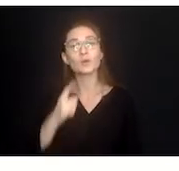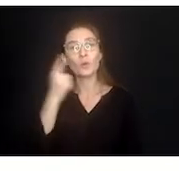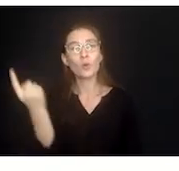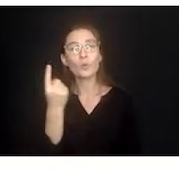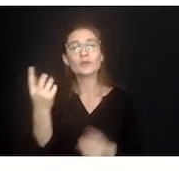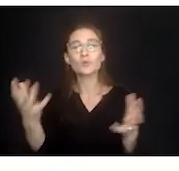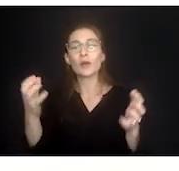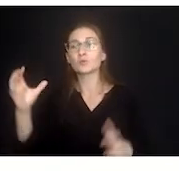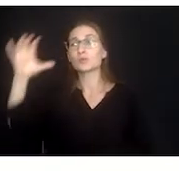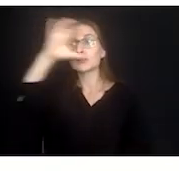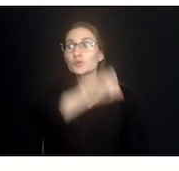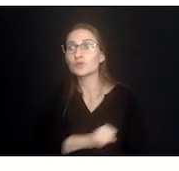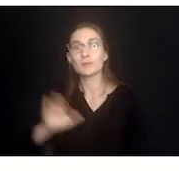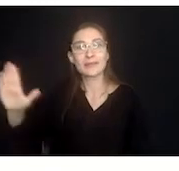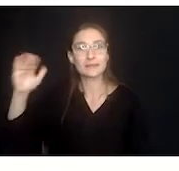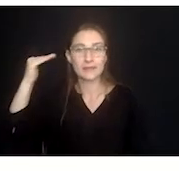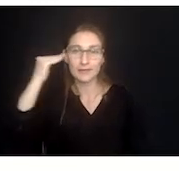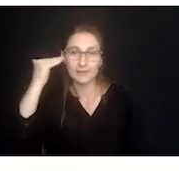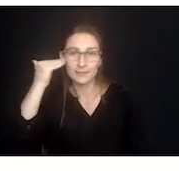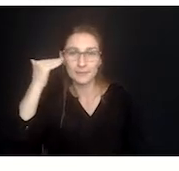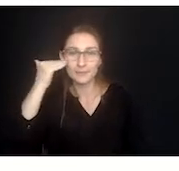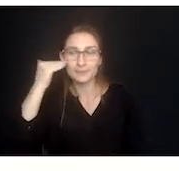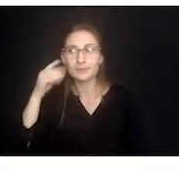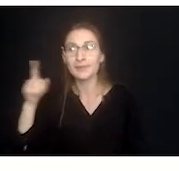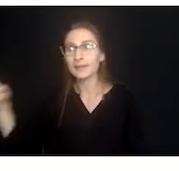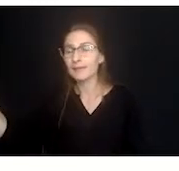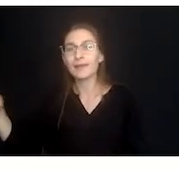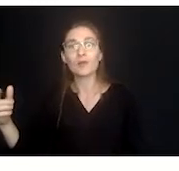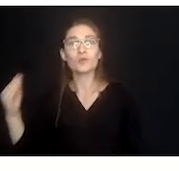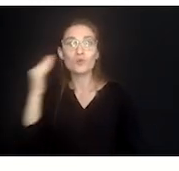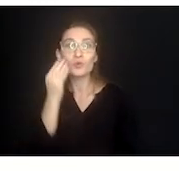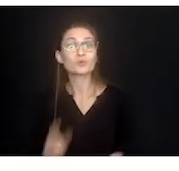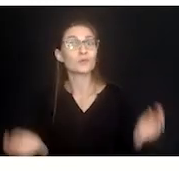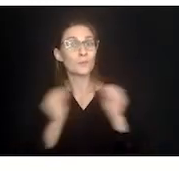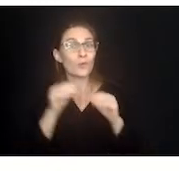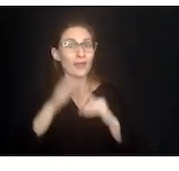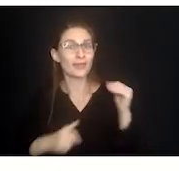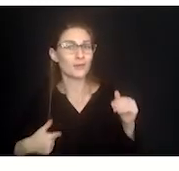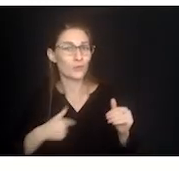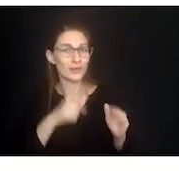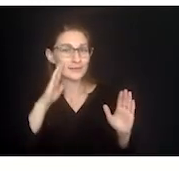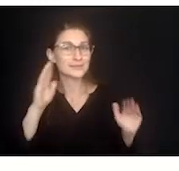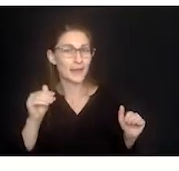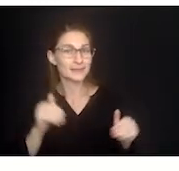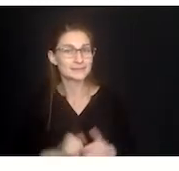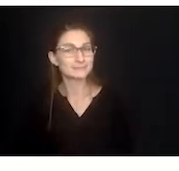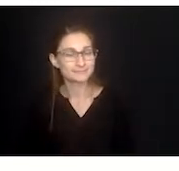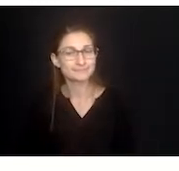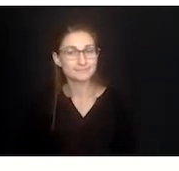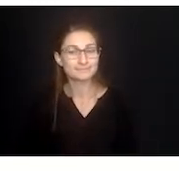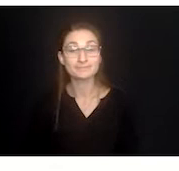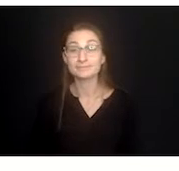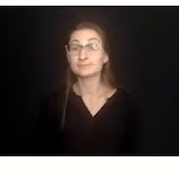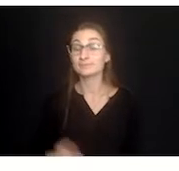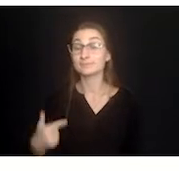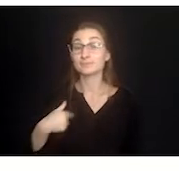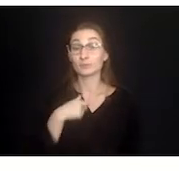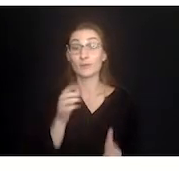we always want to presume competence. Our kids know more than we suspect. I know that you all feel that